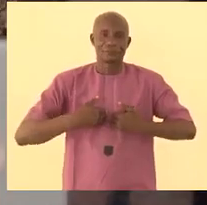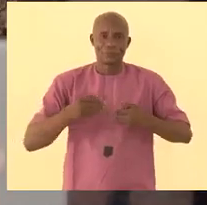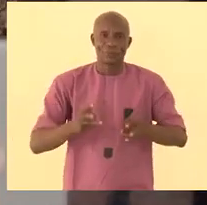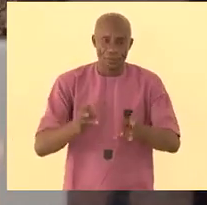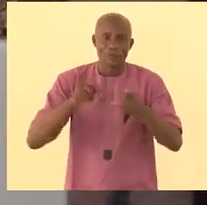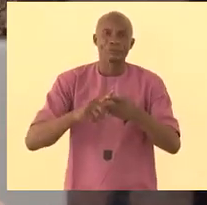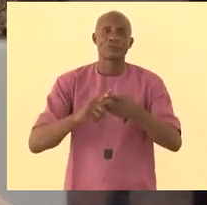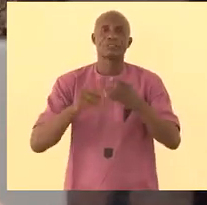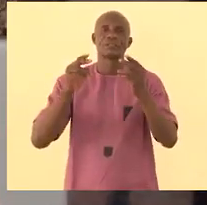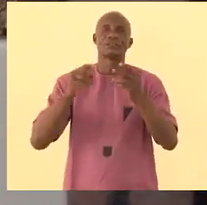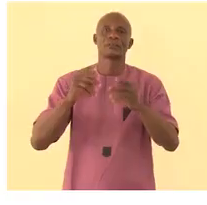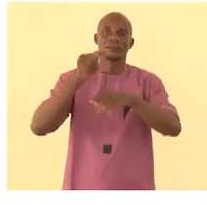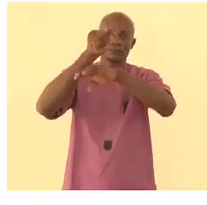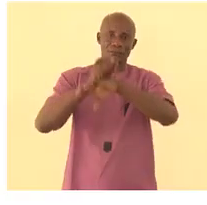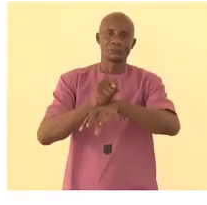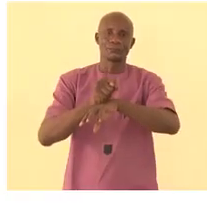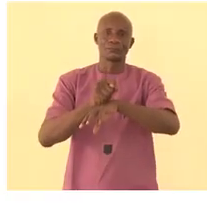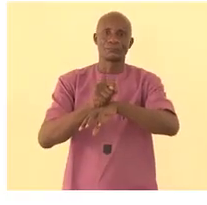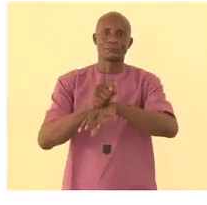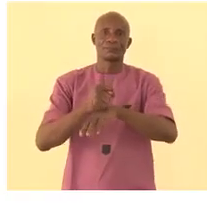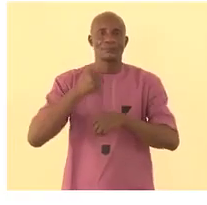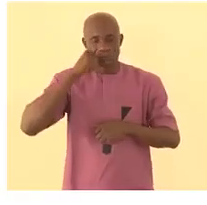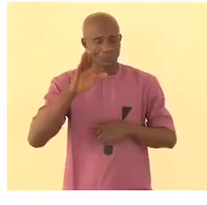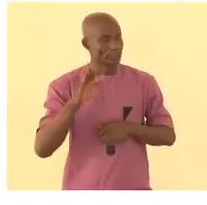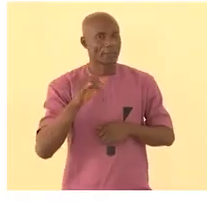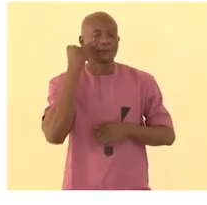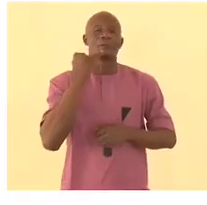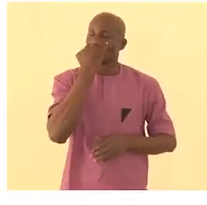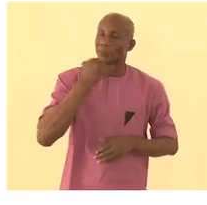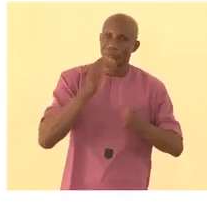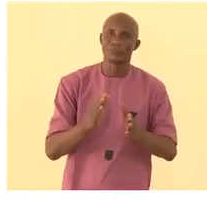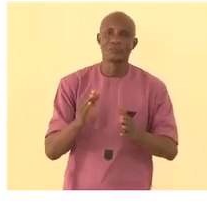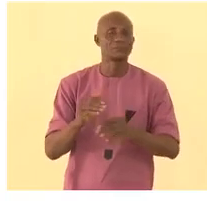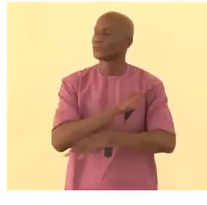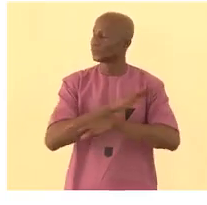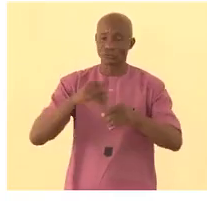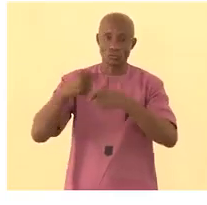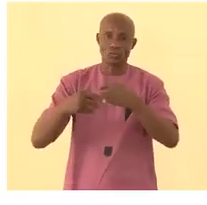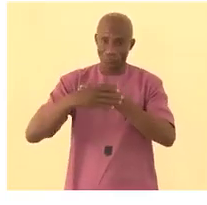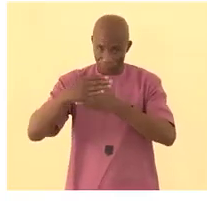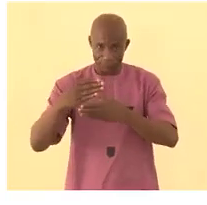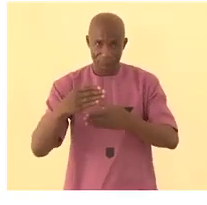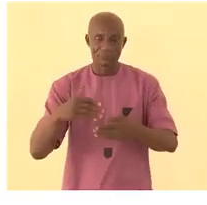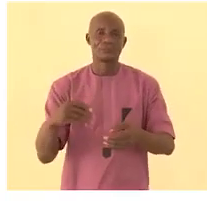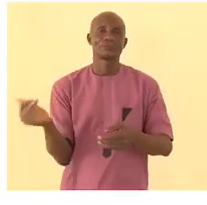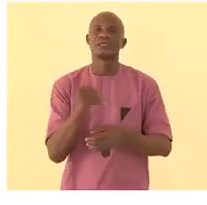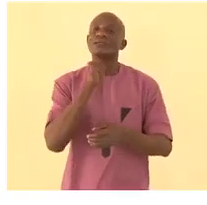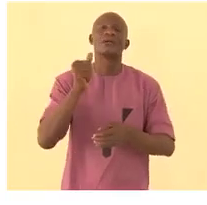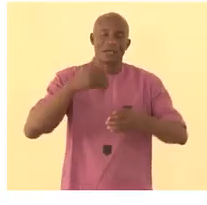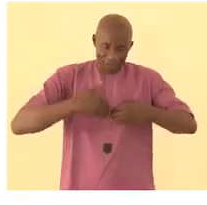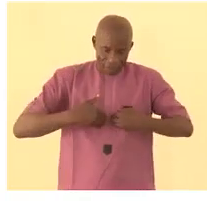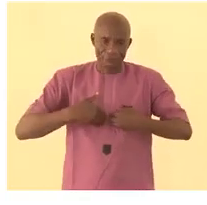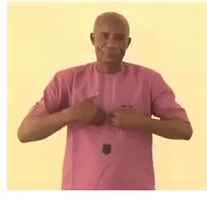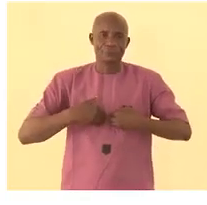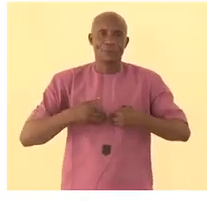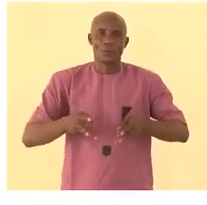temple courts of the Gentiles, the women, and the Israelites. They could go no further. They could not even have access